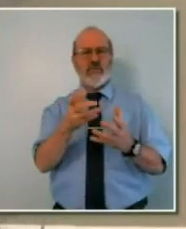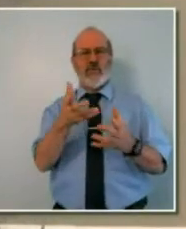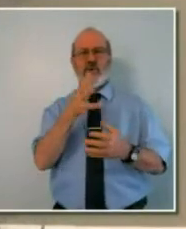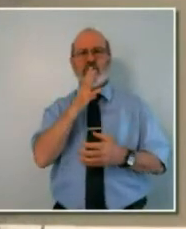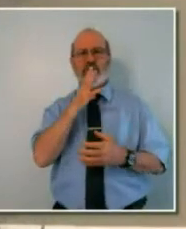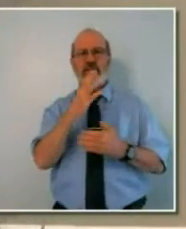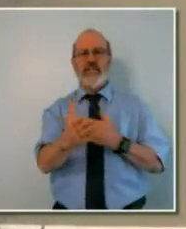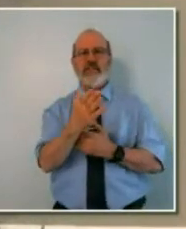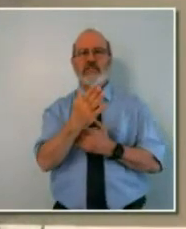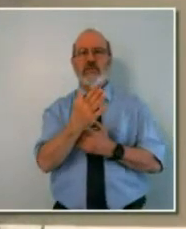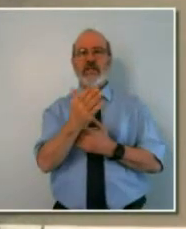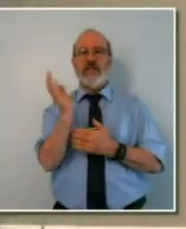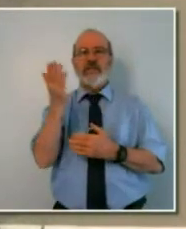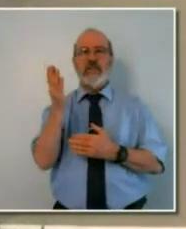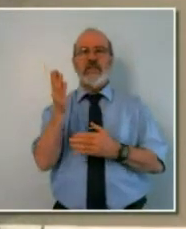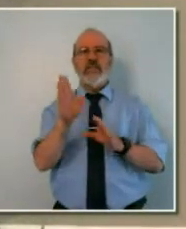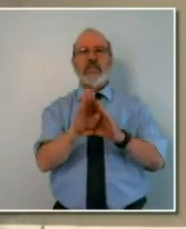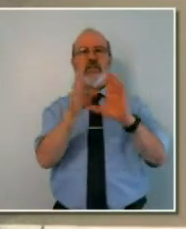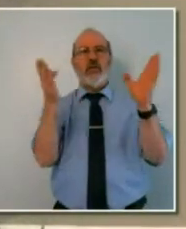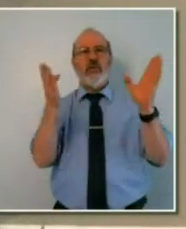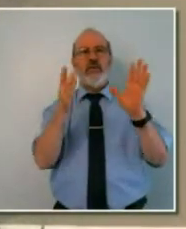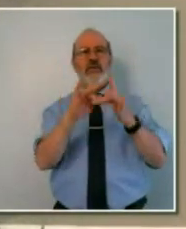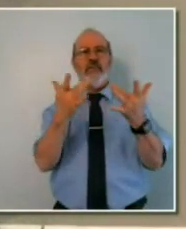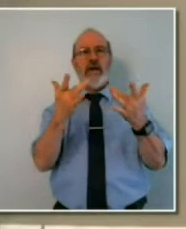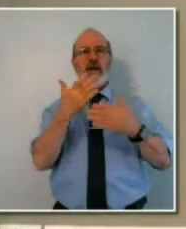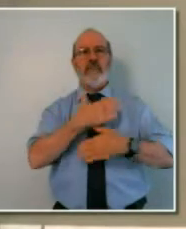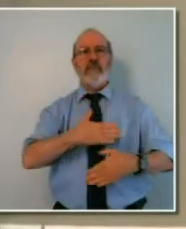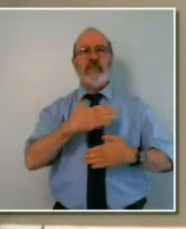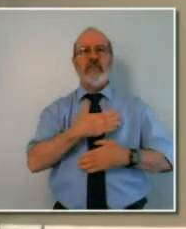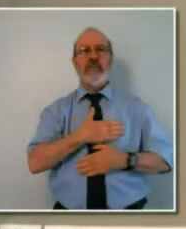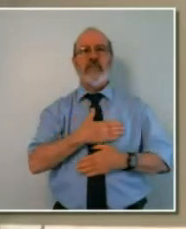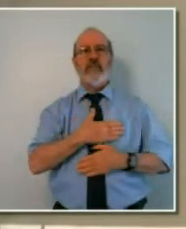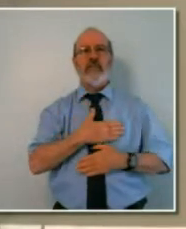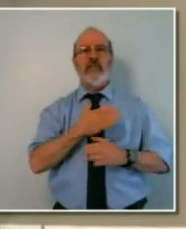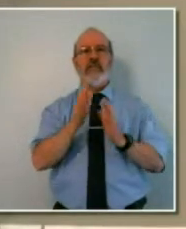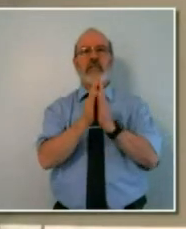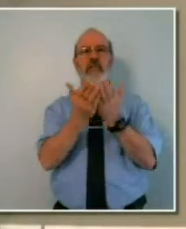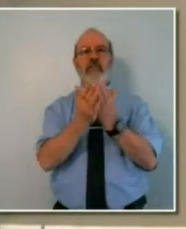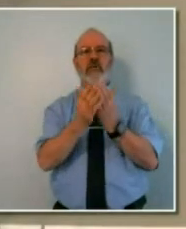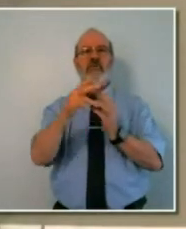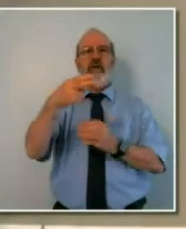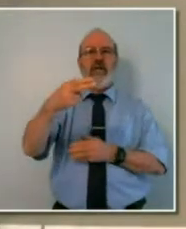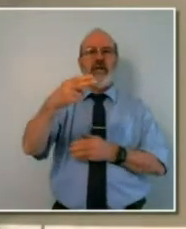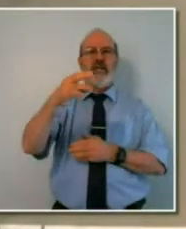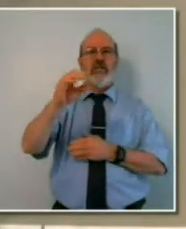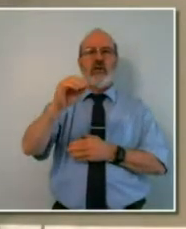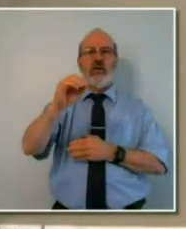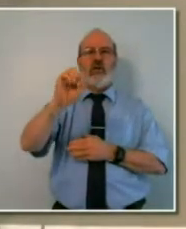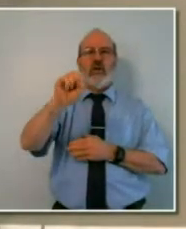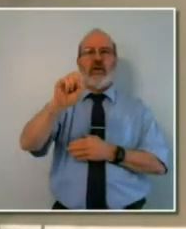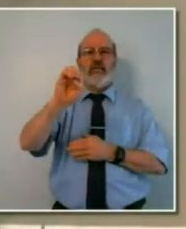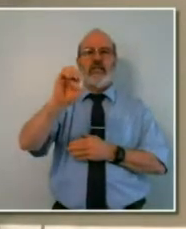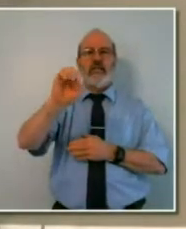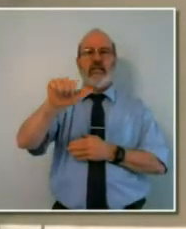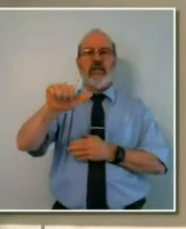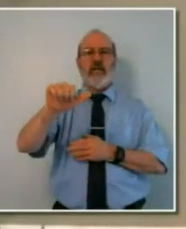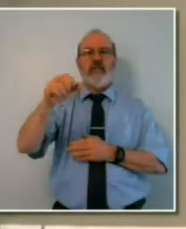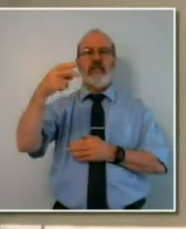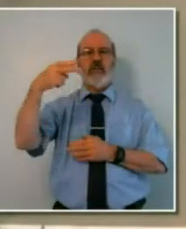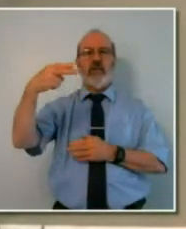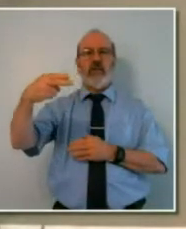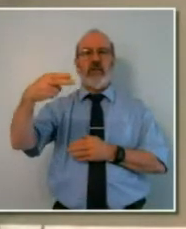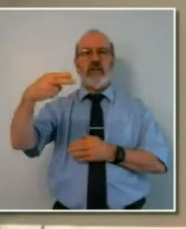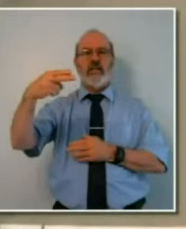morning in this message. Turn in your Bible, if you would, please, to the book of Hosea. The book of Hosea in the Old Testament. So if you can